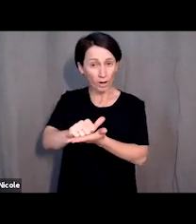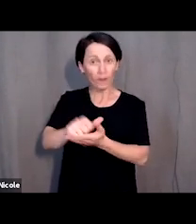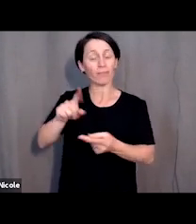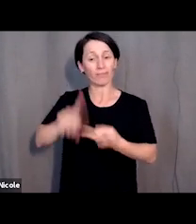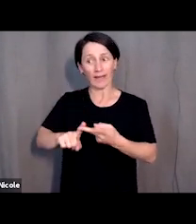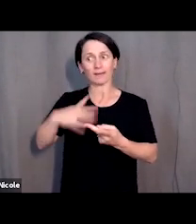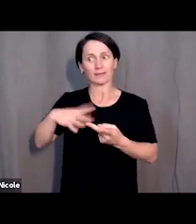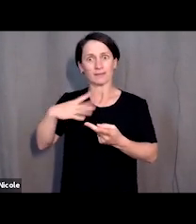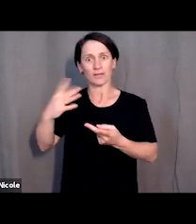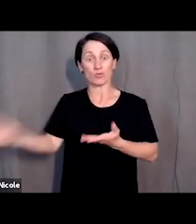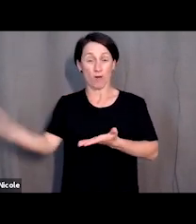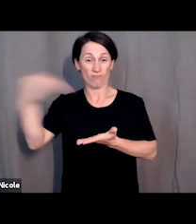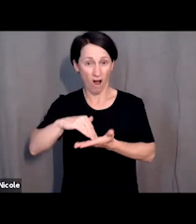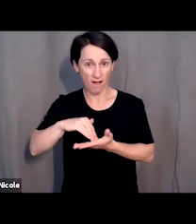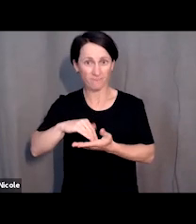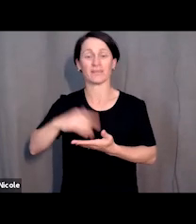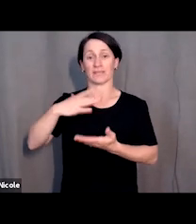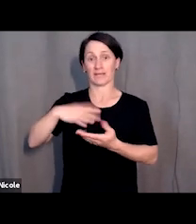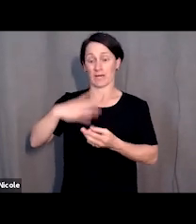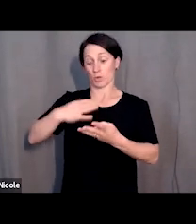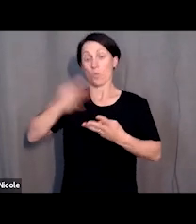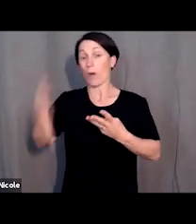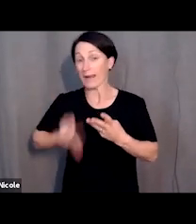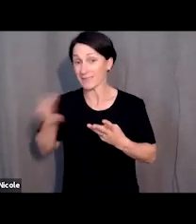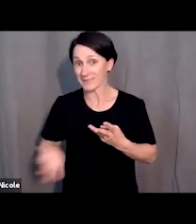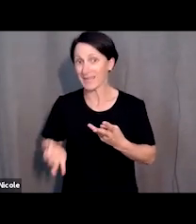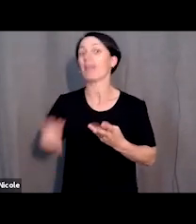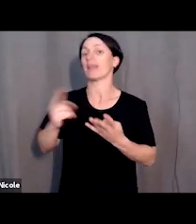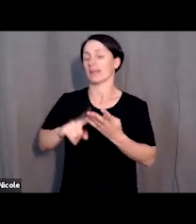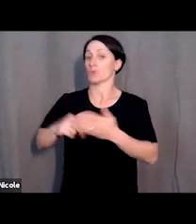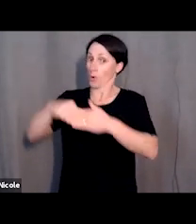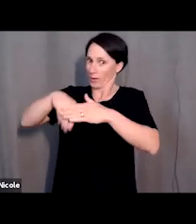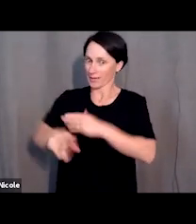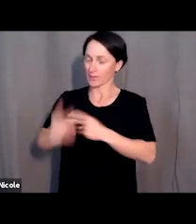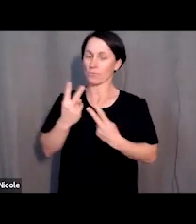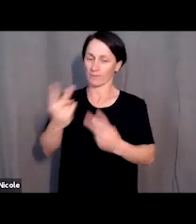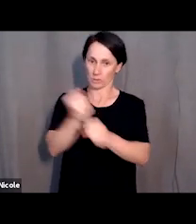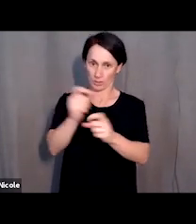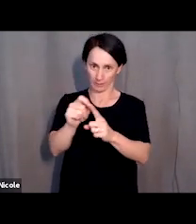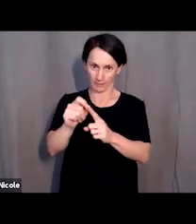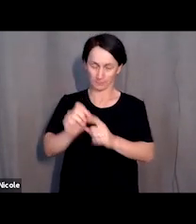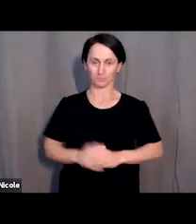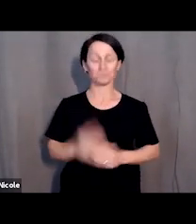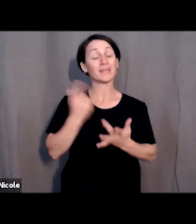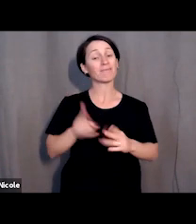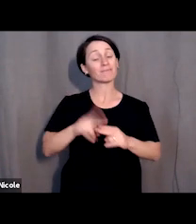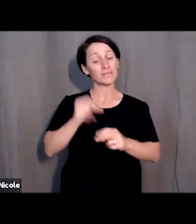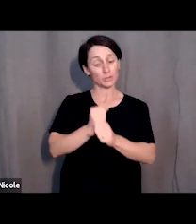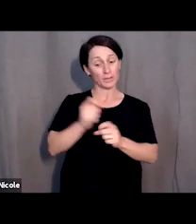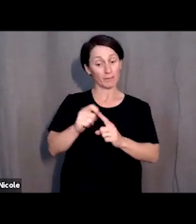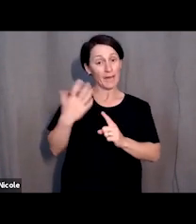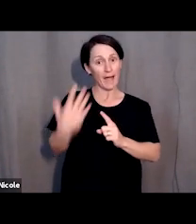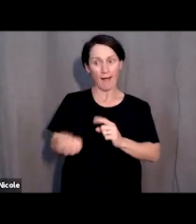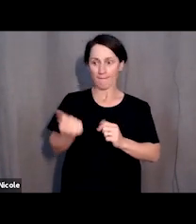GP. So what we did find is that GPs that had flexible ways of making appointments didn't leave people